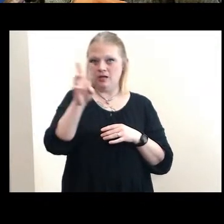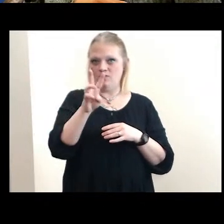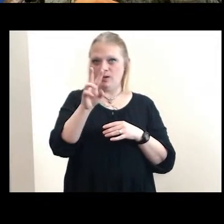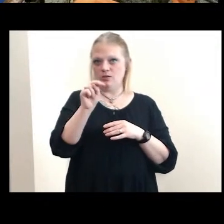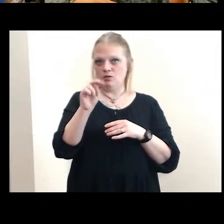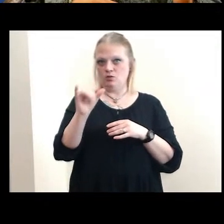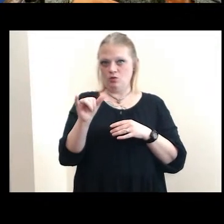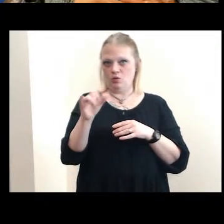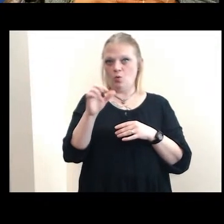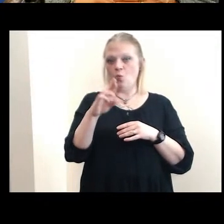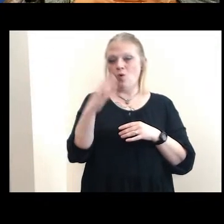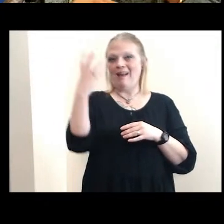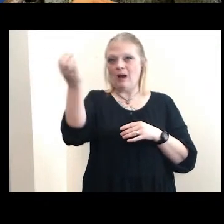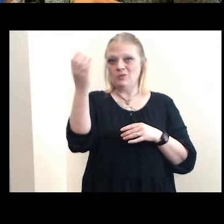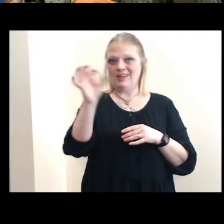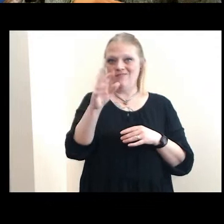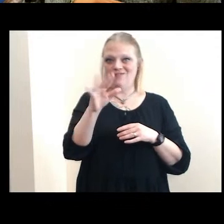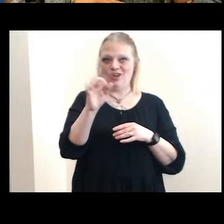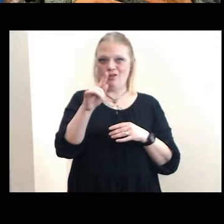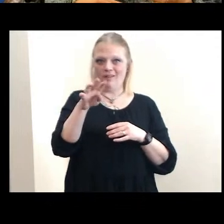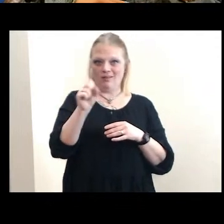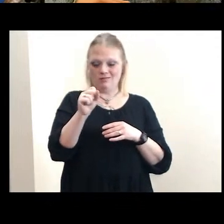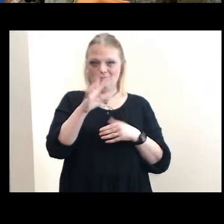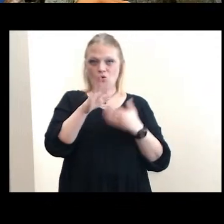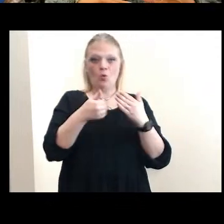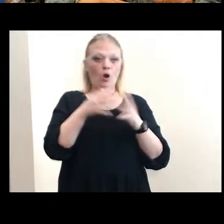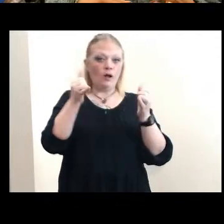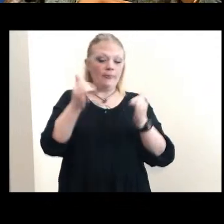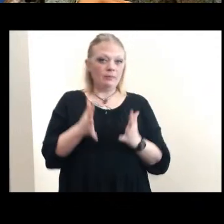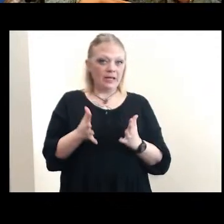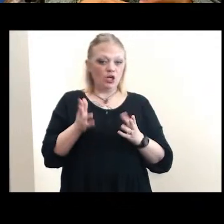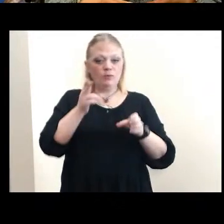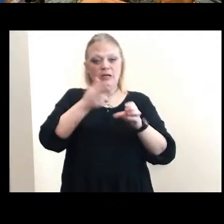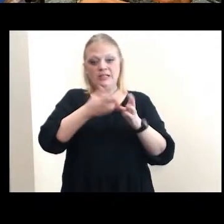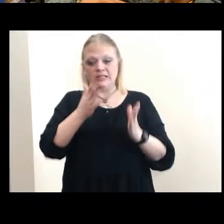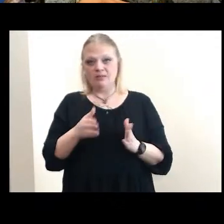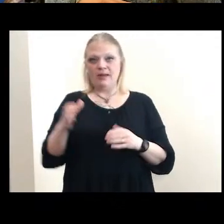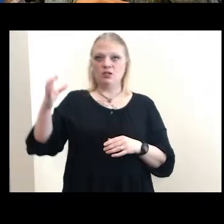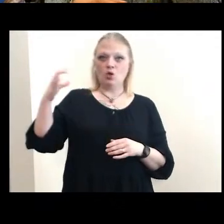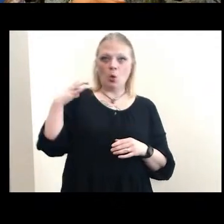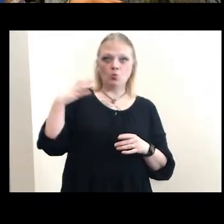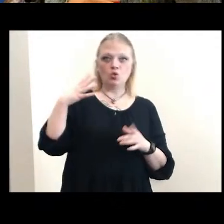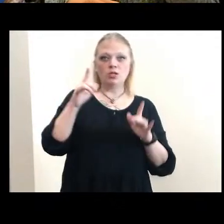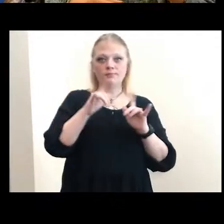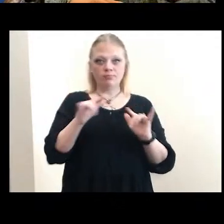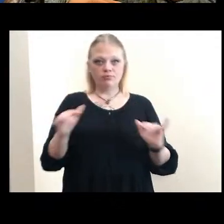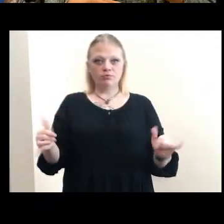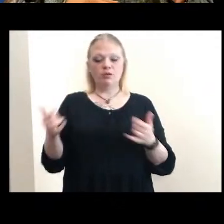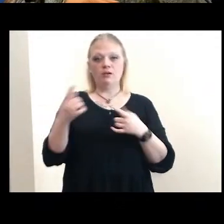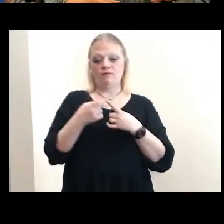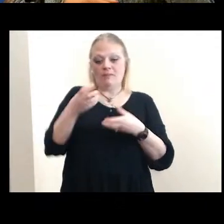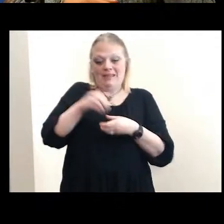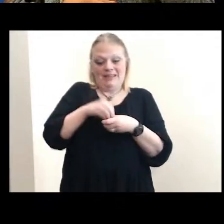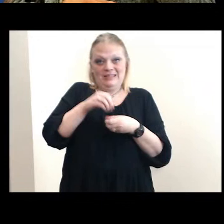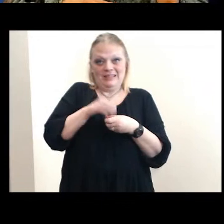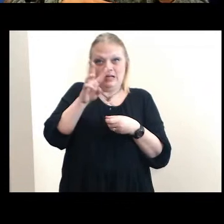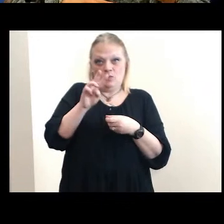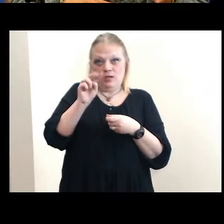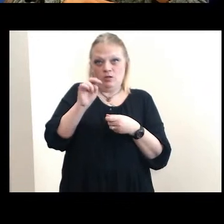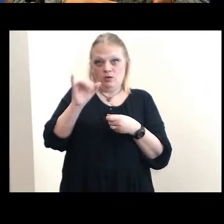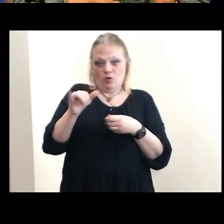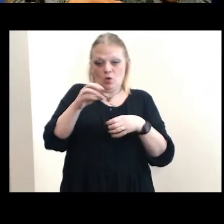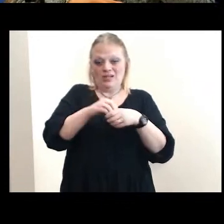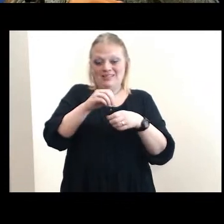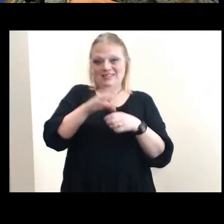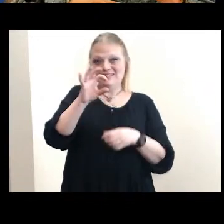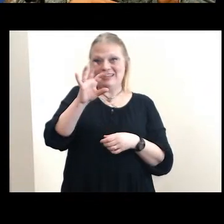York or outside the Finger Lakes. So all the players or participants and coaches that are coming from inside Western New York or inside